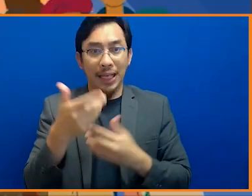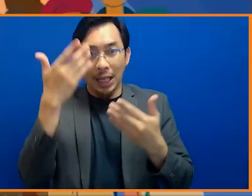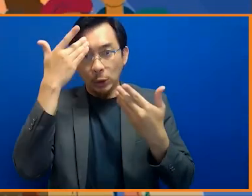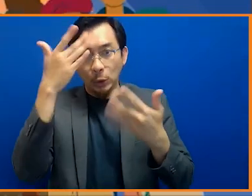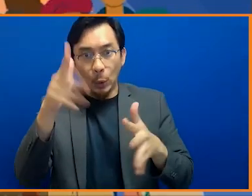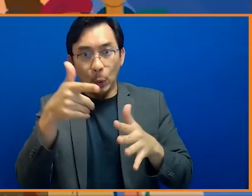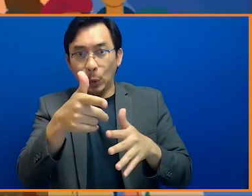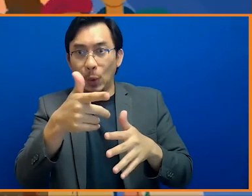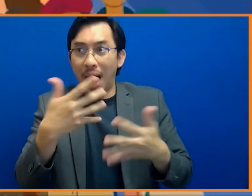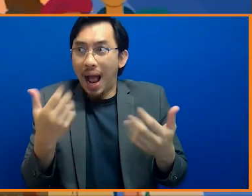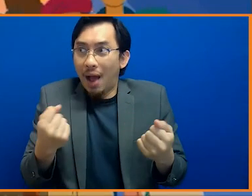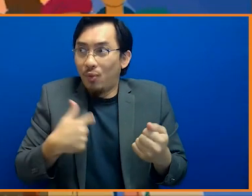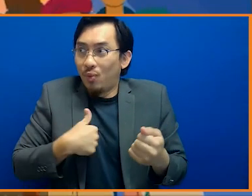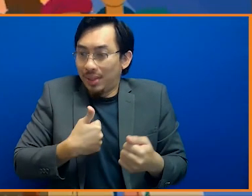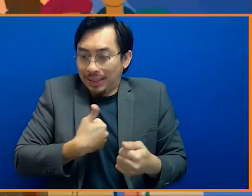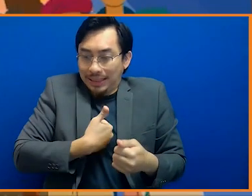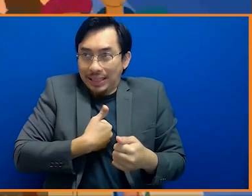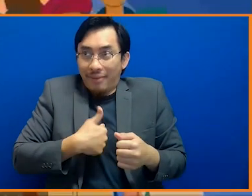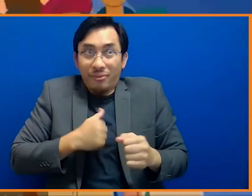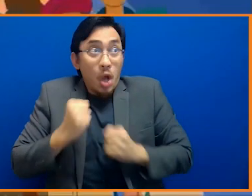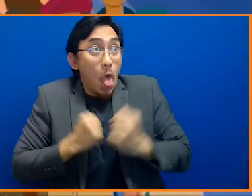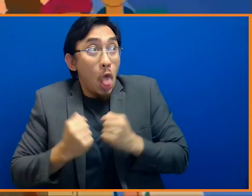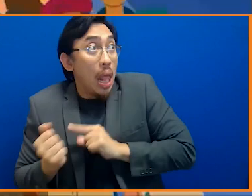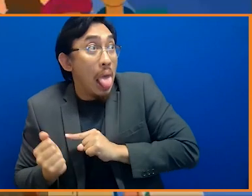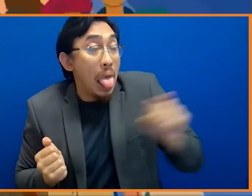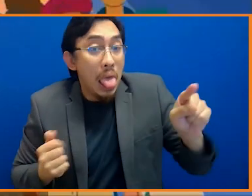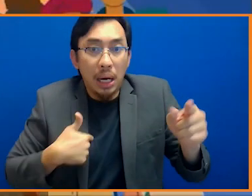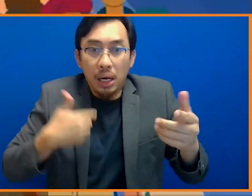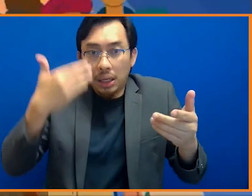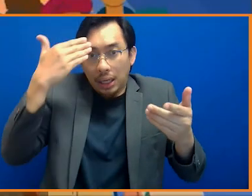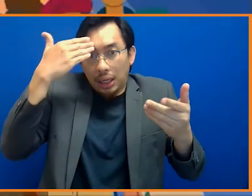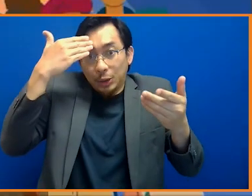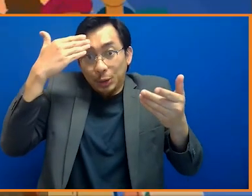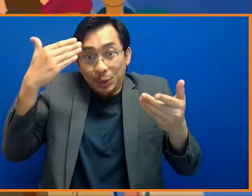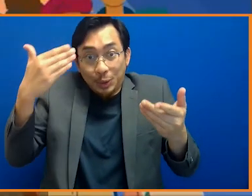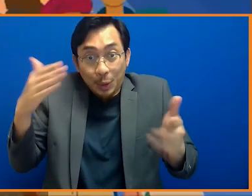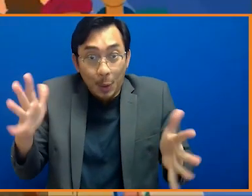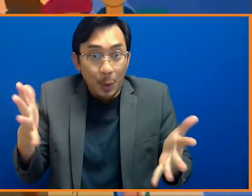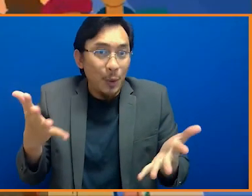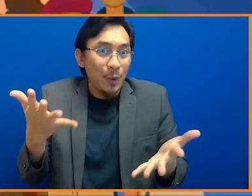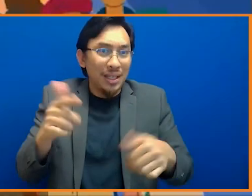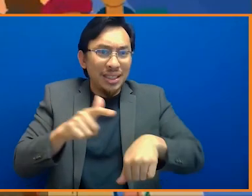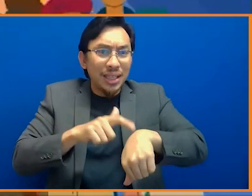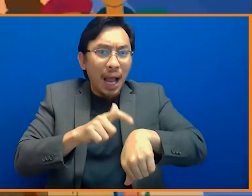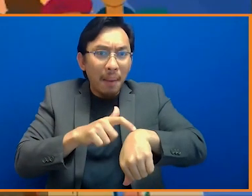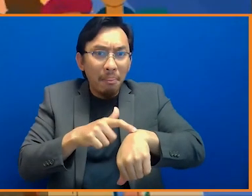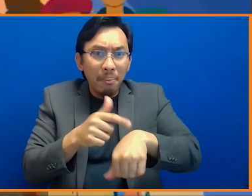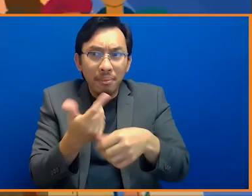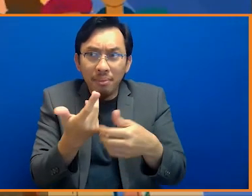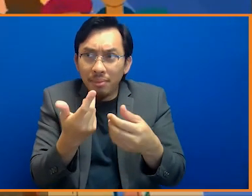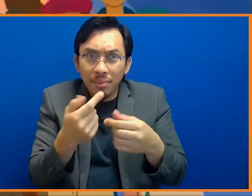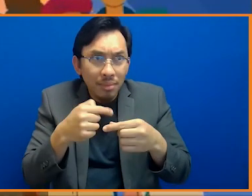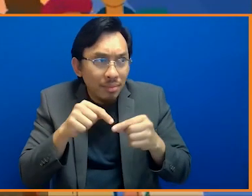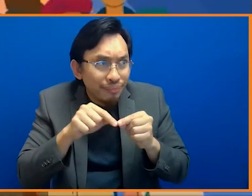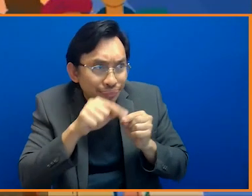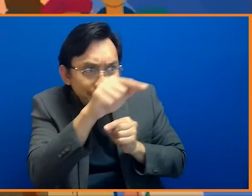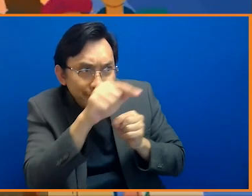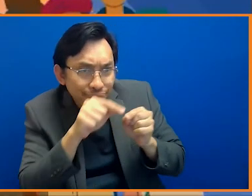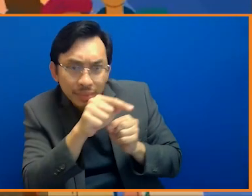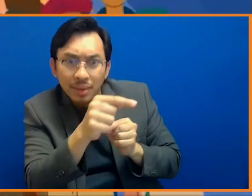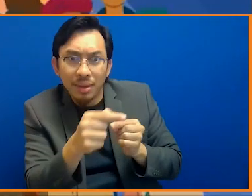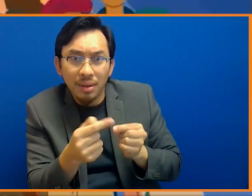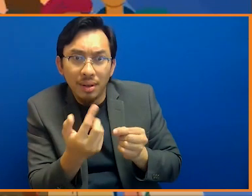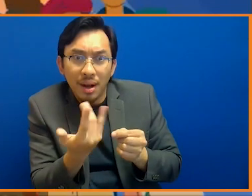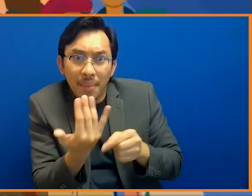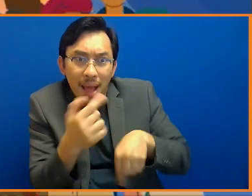a correct route to evacuate yourself. And you probably not sure how many minutes you need to run or